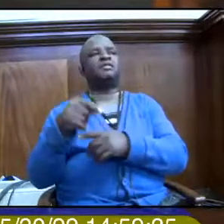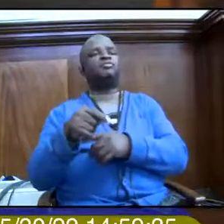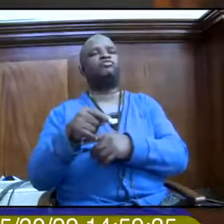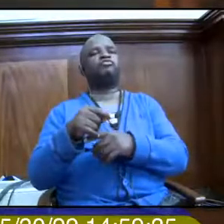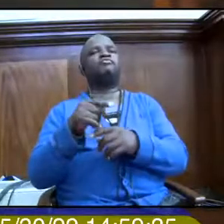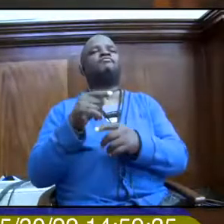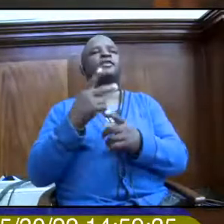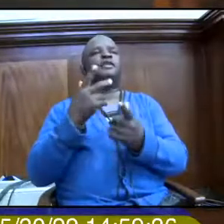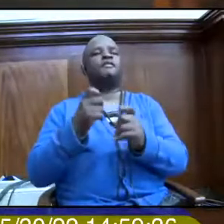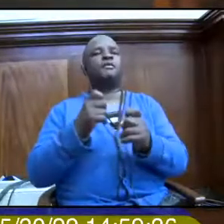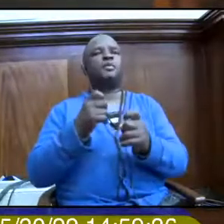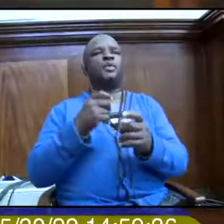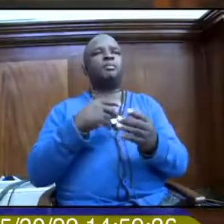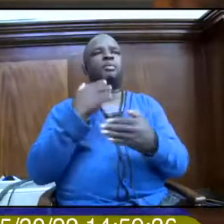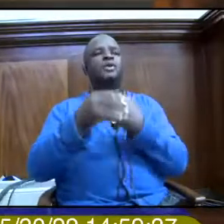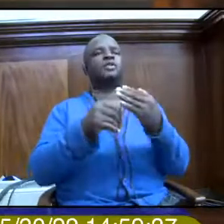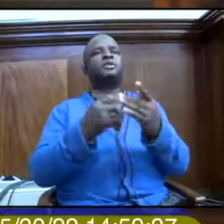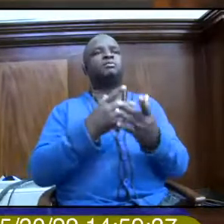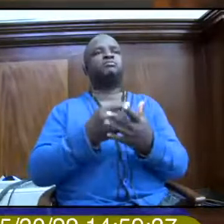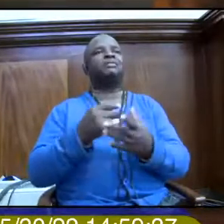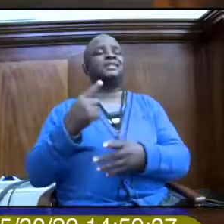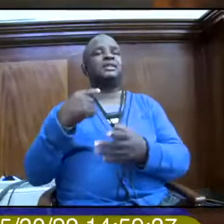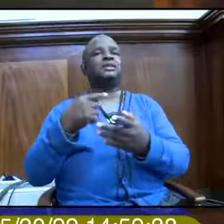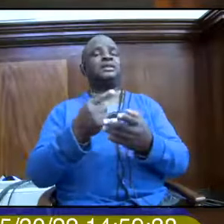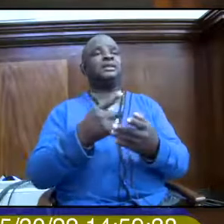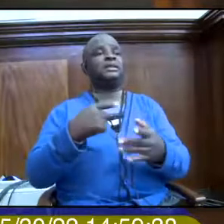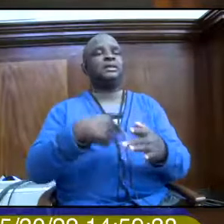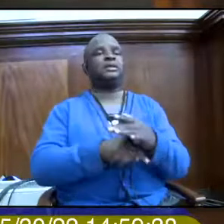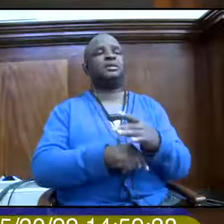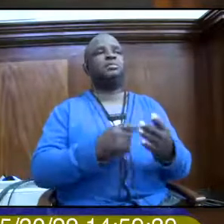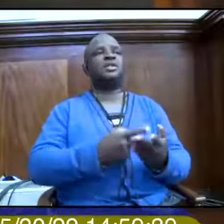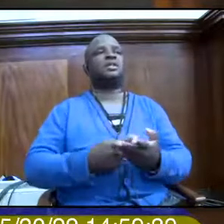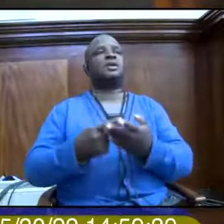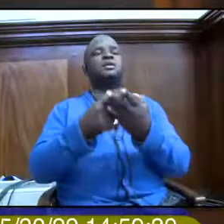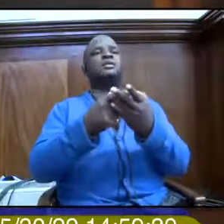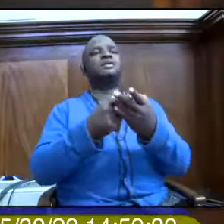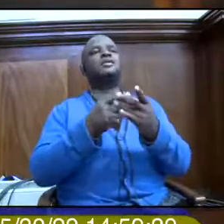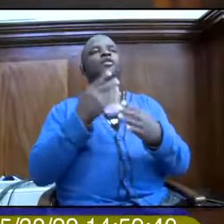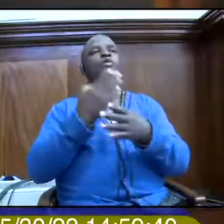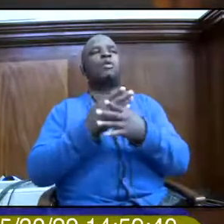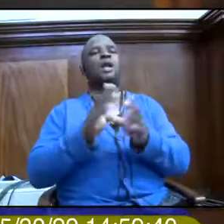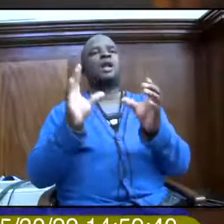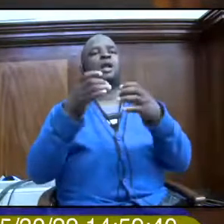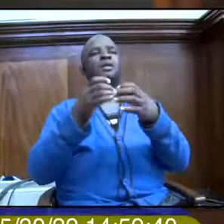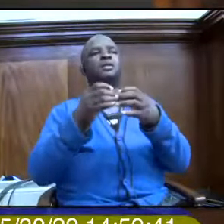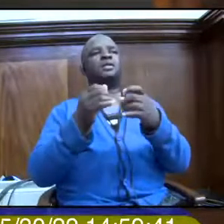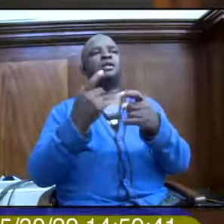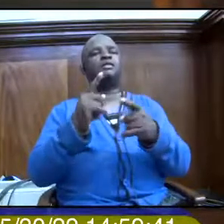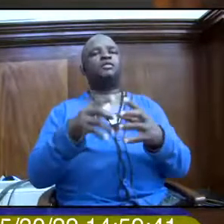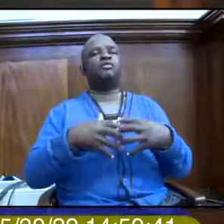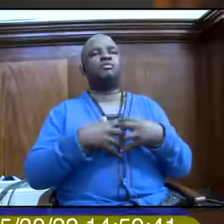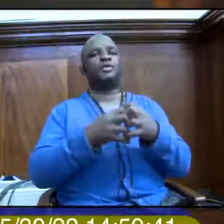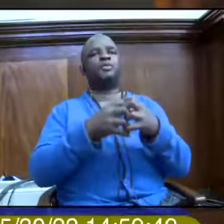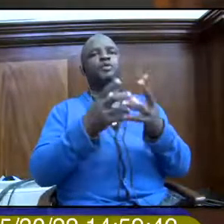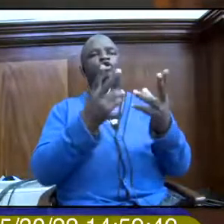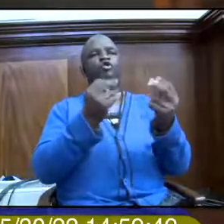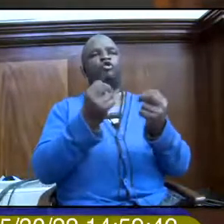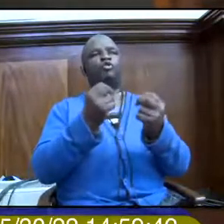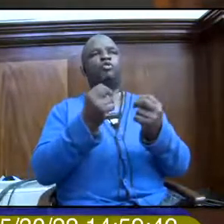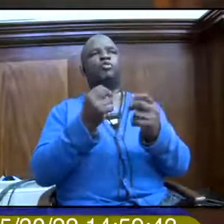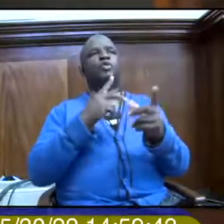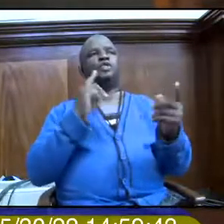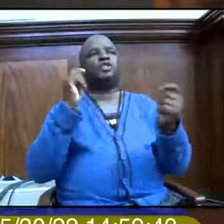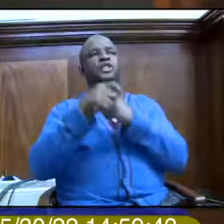following a process of intense discussion with other working transformation to start a new revolution that